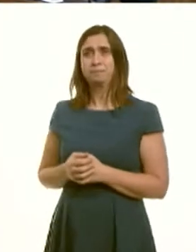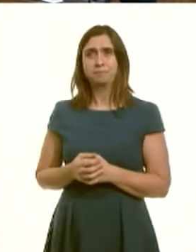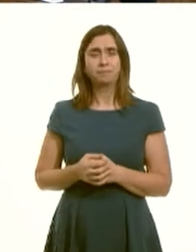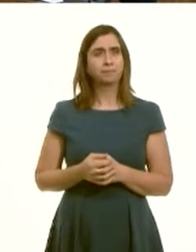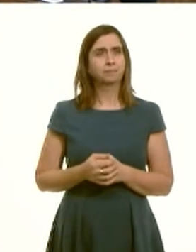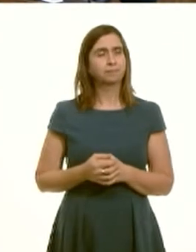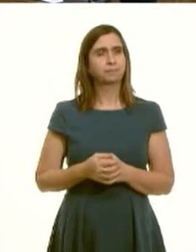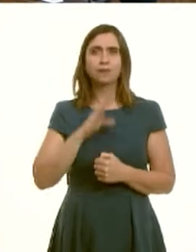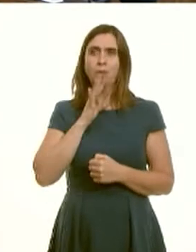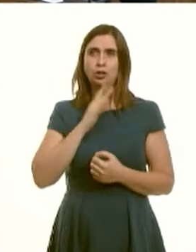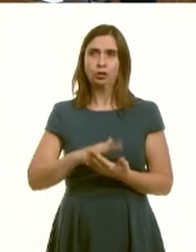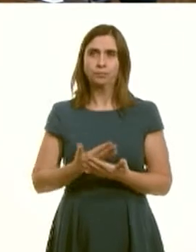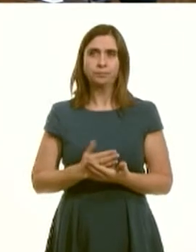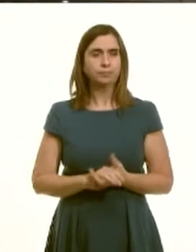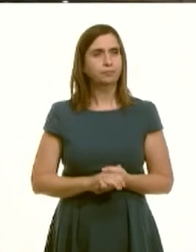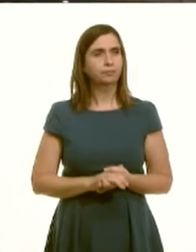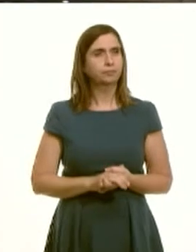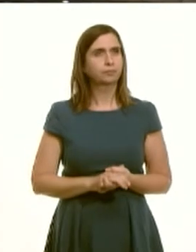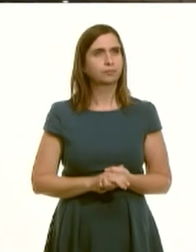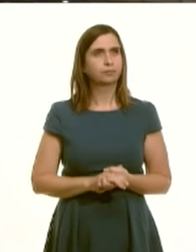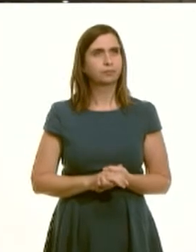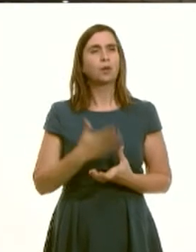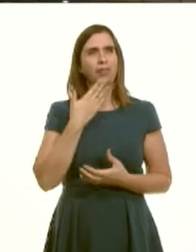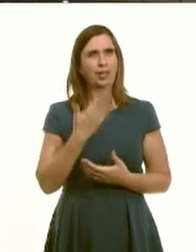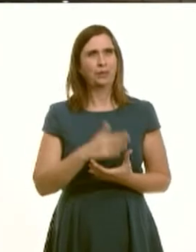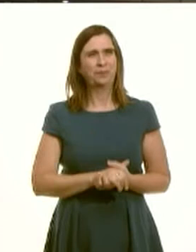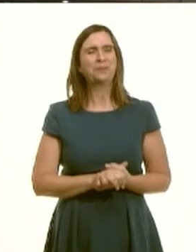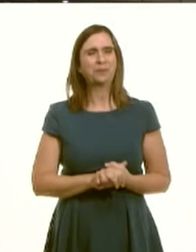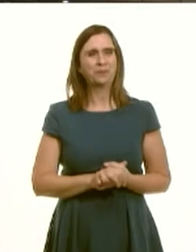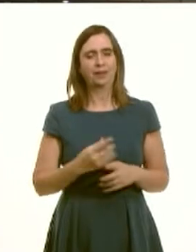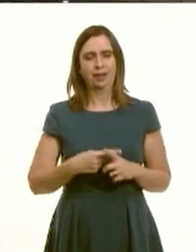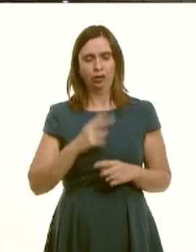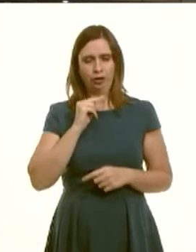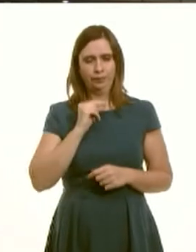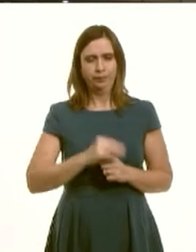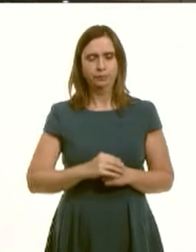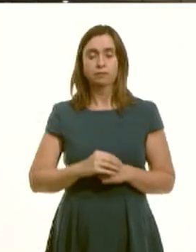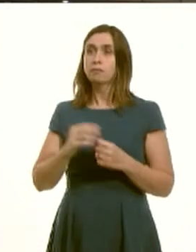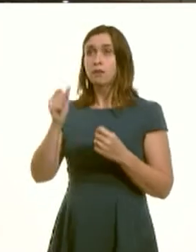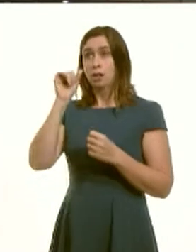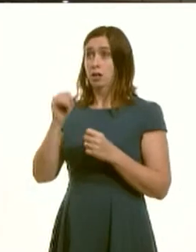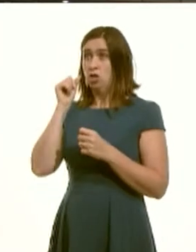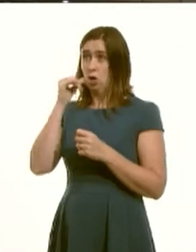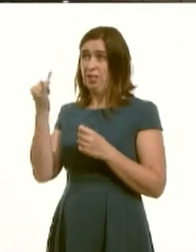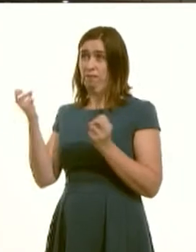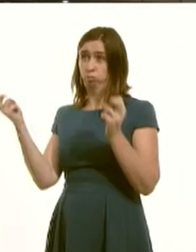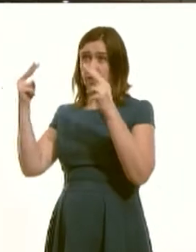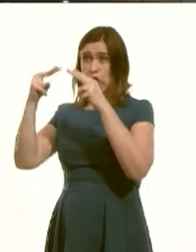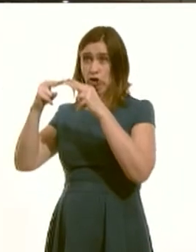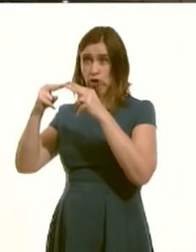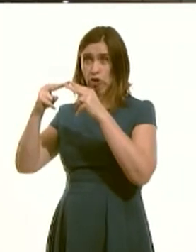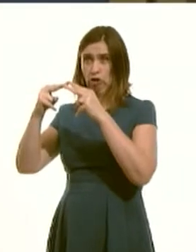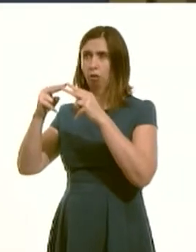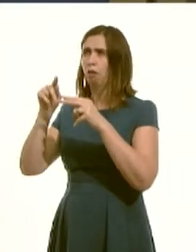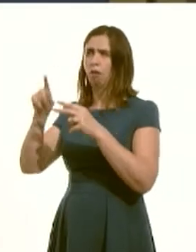Diolch, Llywydd. Does the First Minister agree that the Severn Bridge tolls is a tax on Welsh businesses, that it should